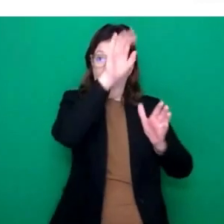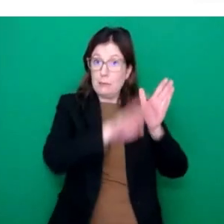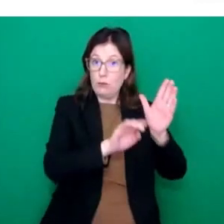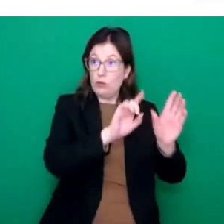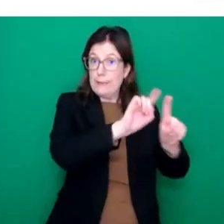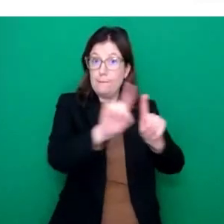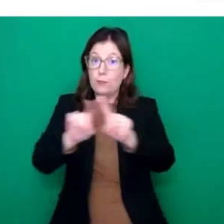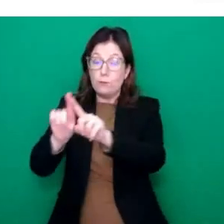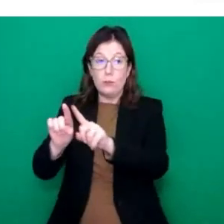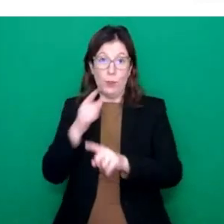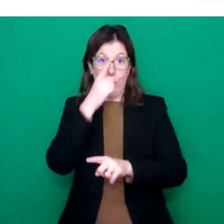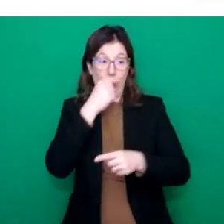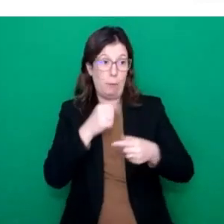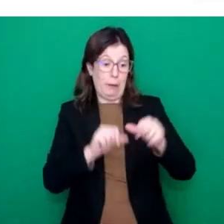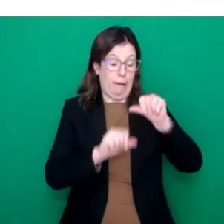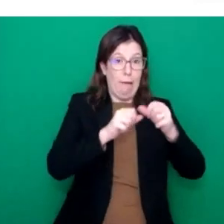board. So yeah,